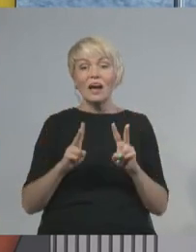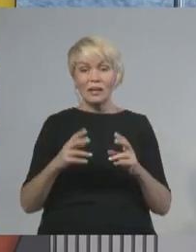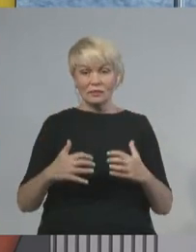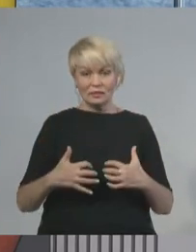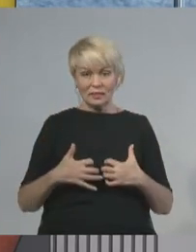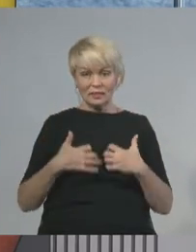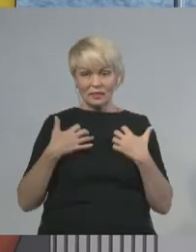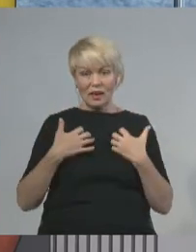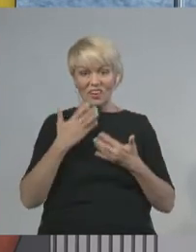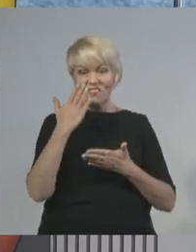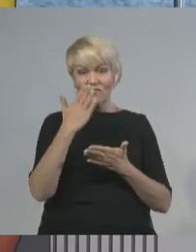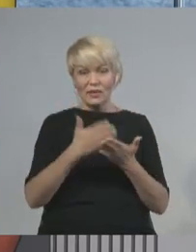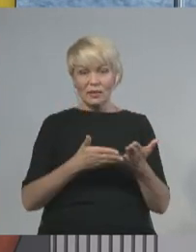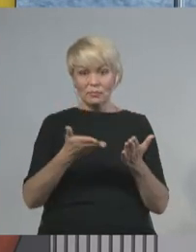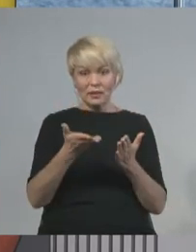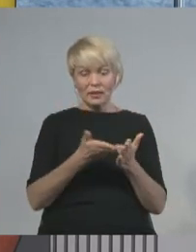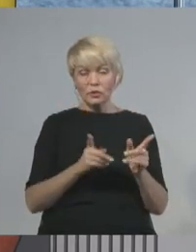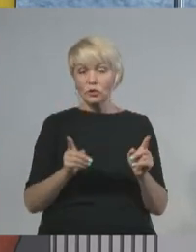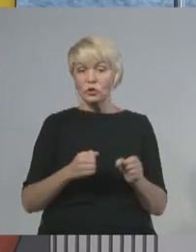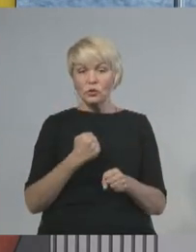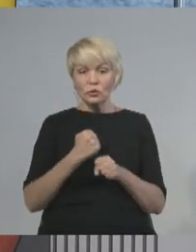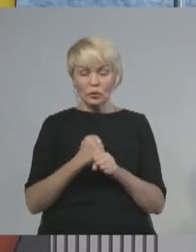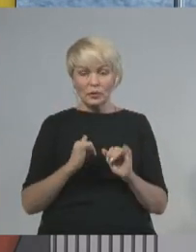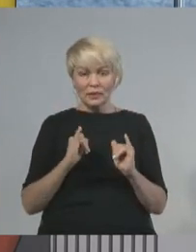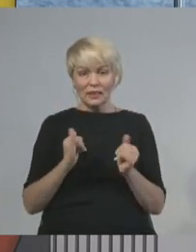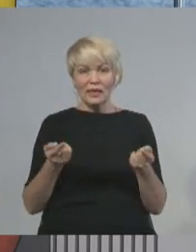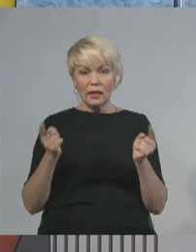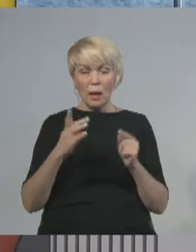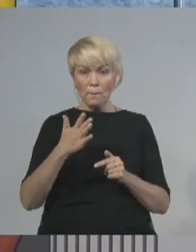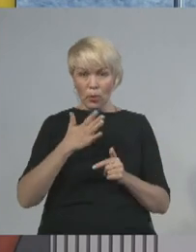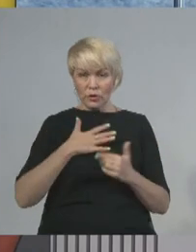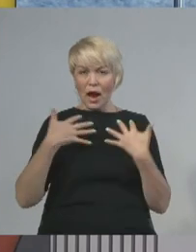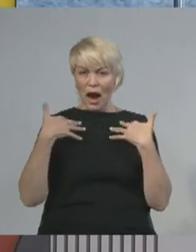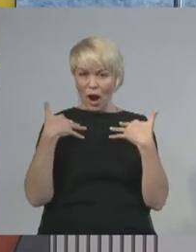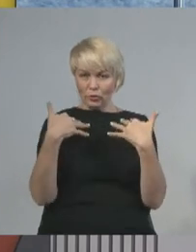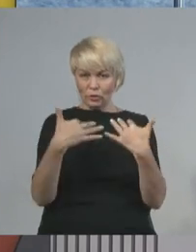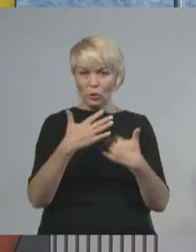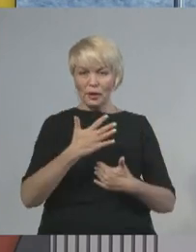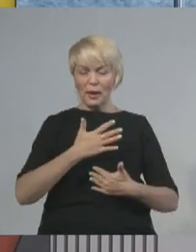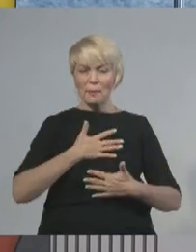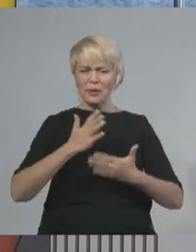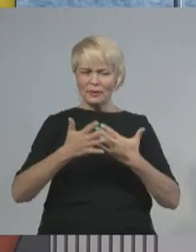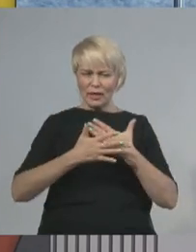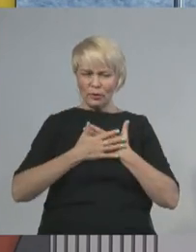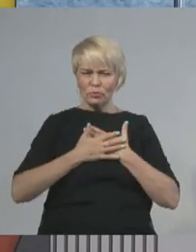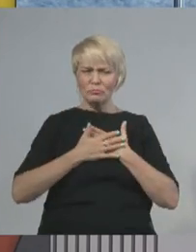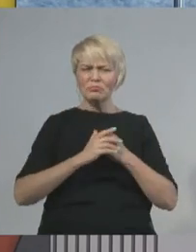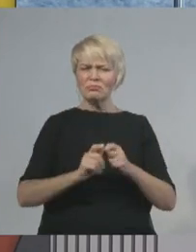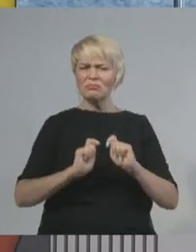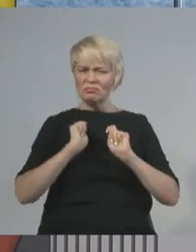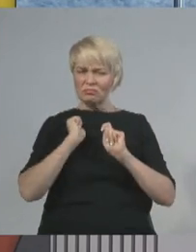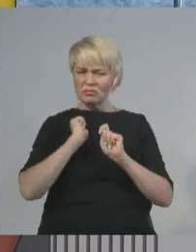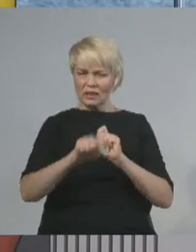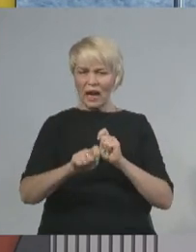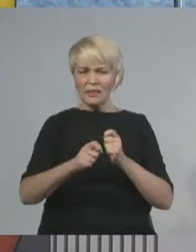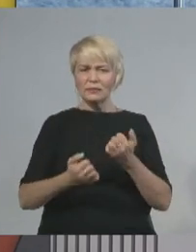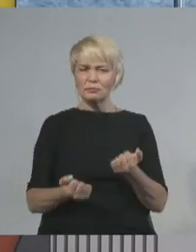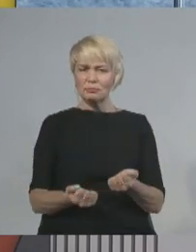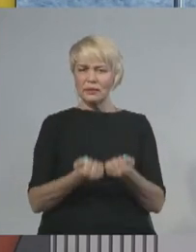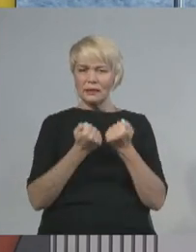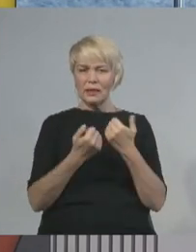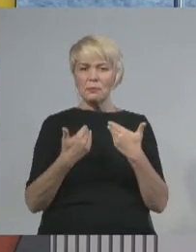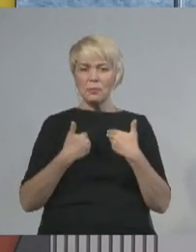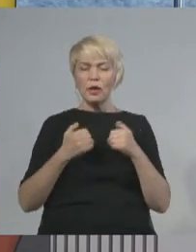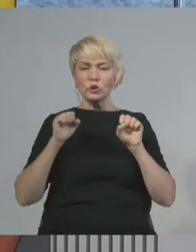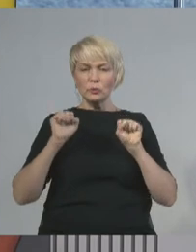recommendations on what to do to say that my audience loves me it will